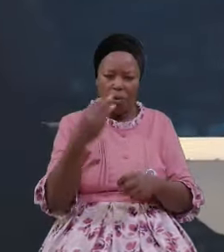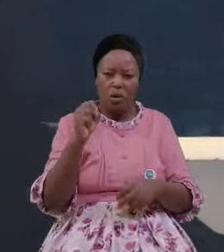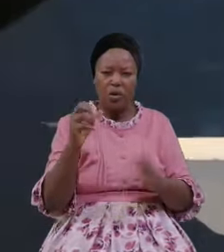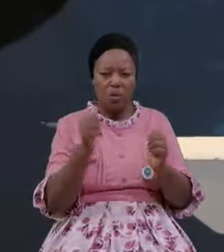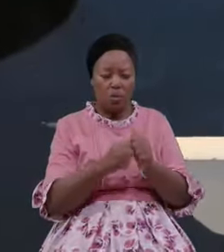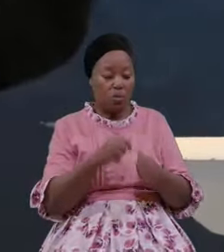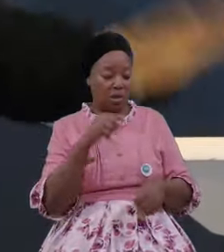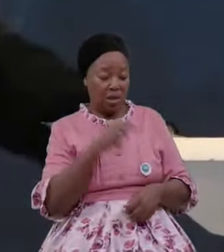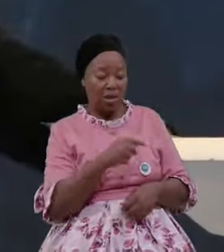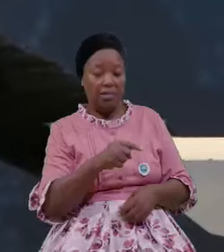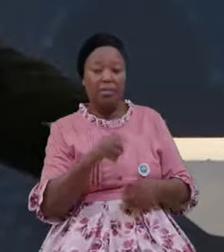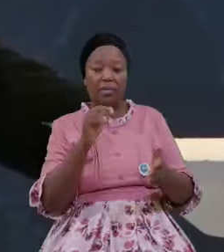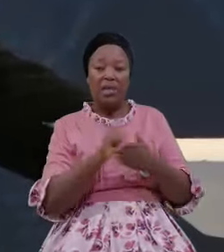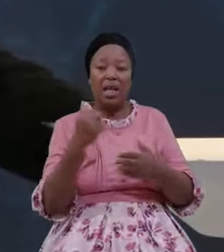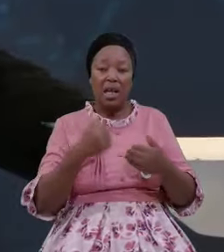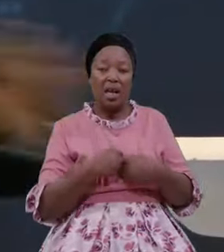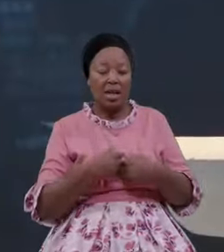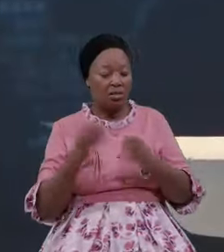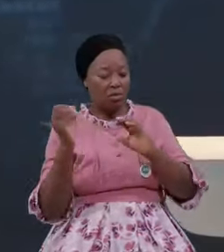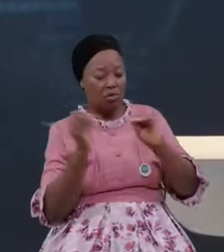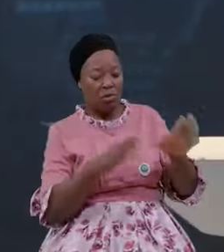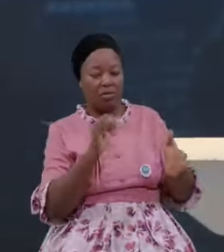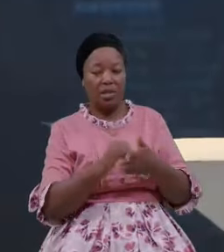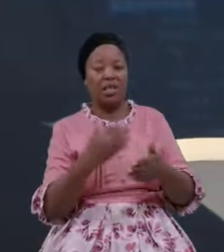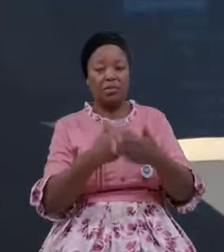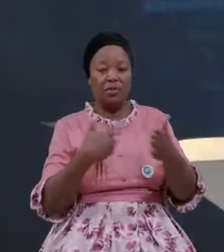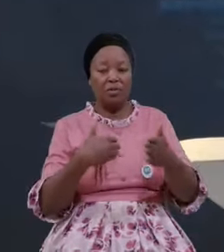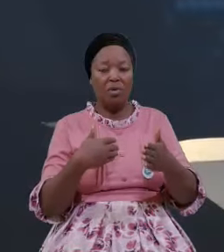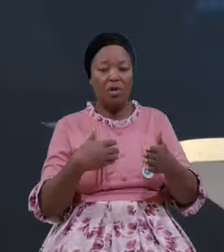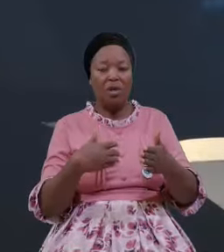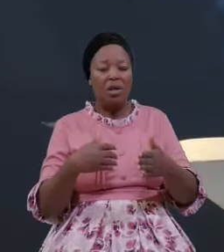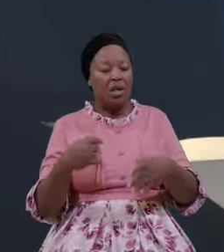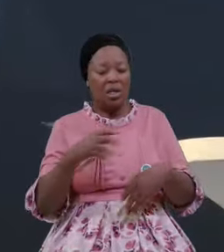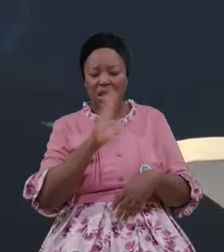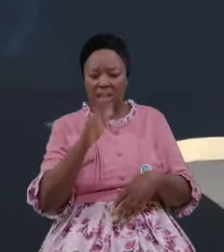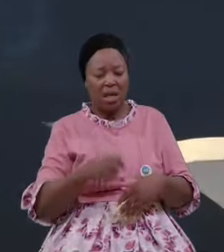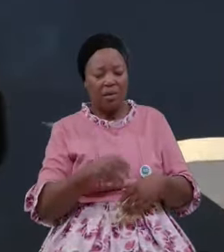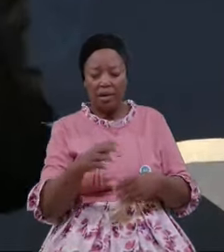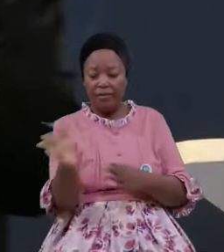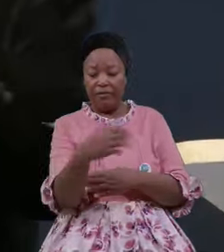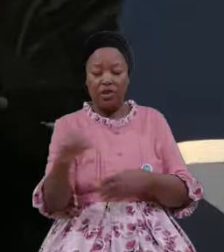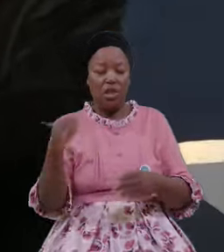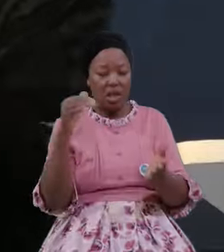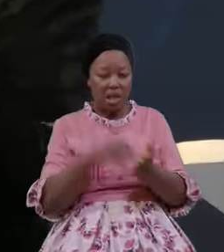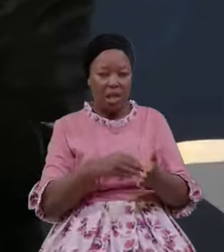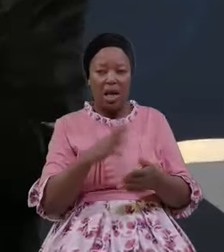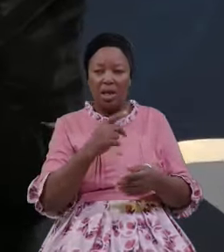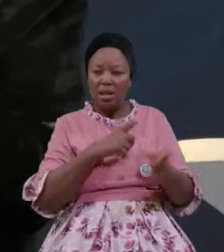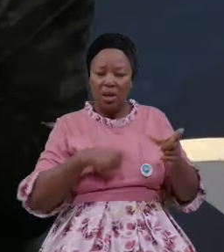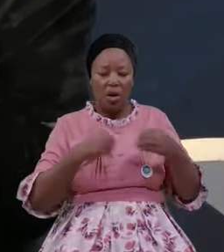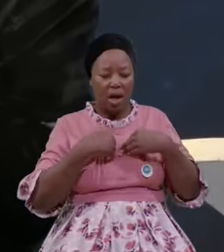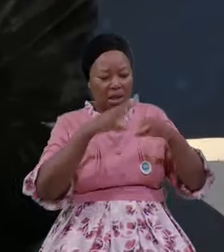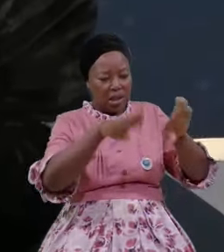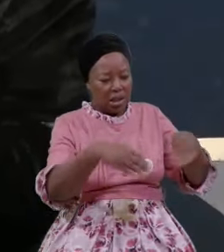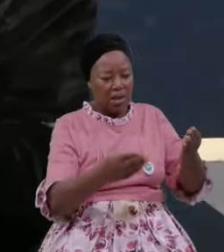dropped that before. He had given up that before. And the Lord had given him the promise,